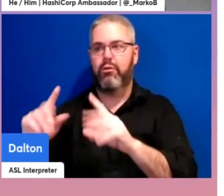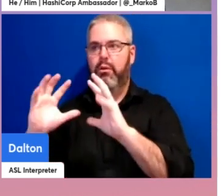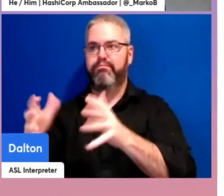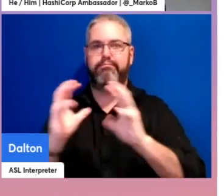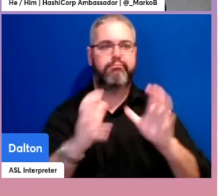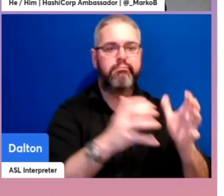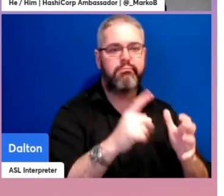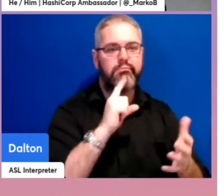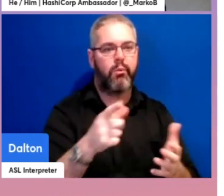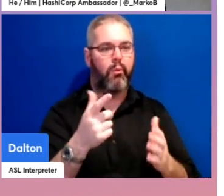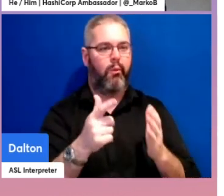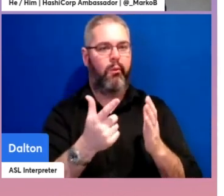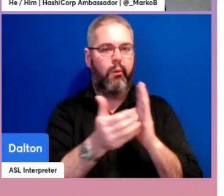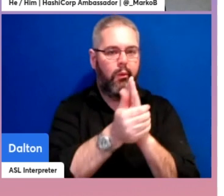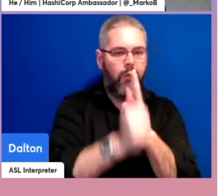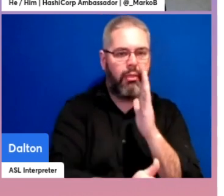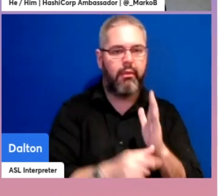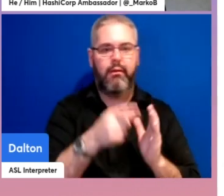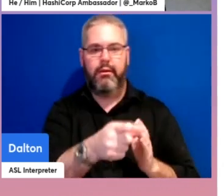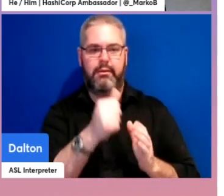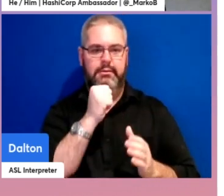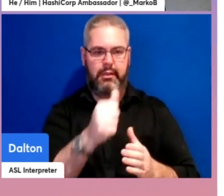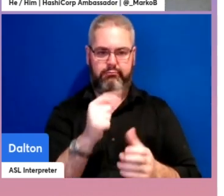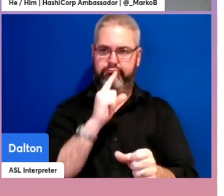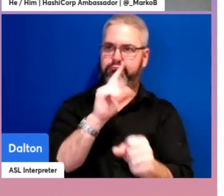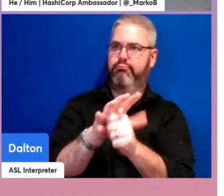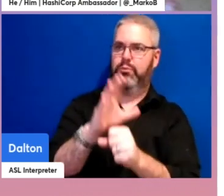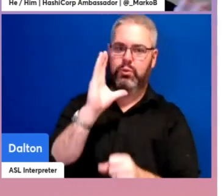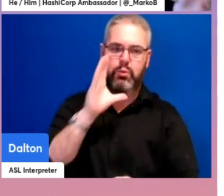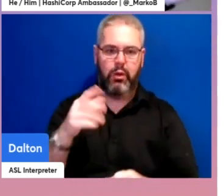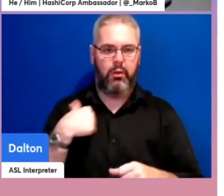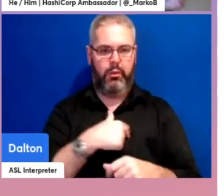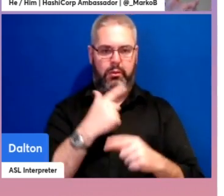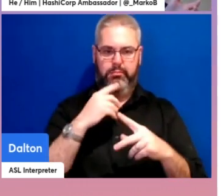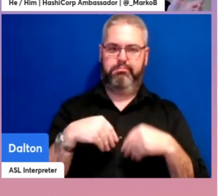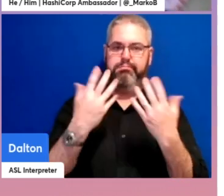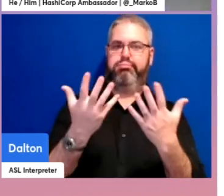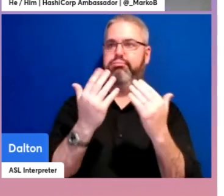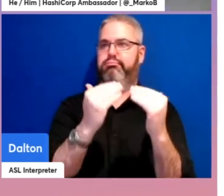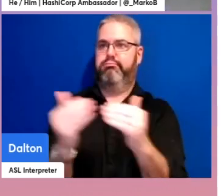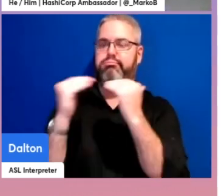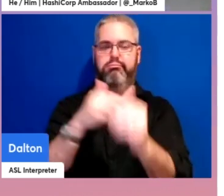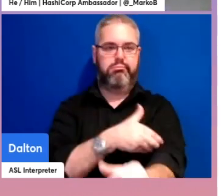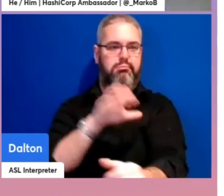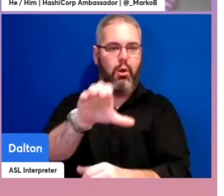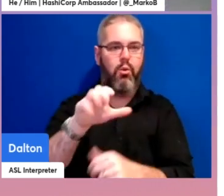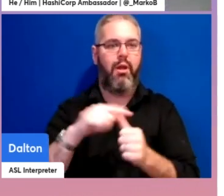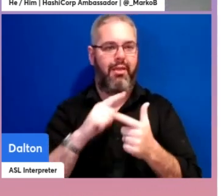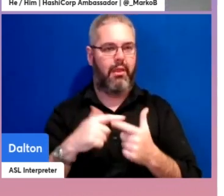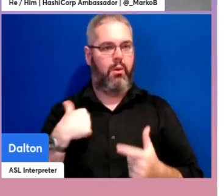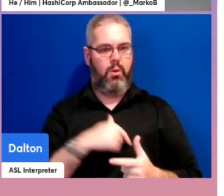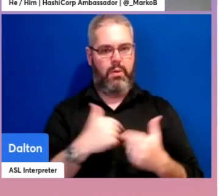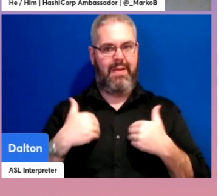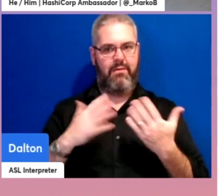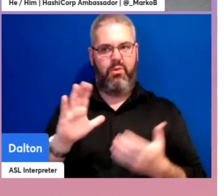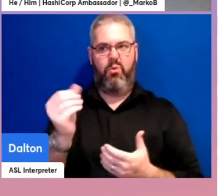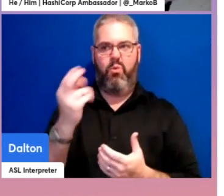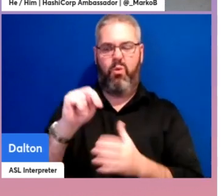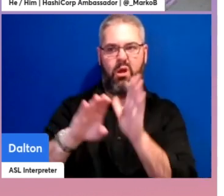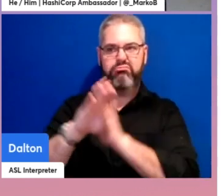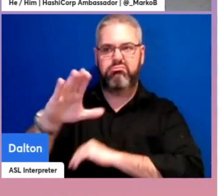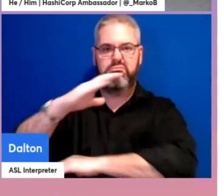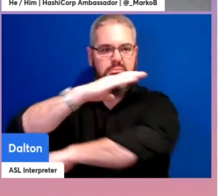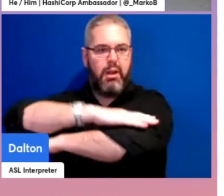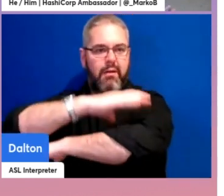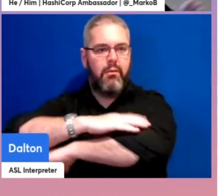quality is ensured and empowers the collaboration. So, you can integrate that within your internal developer platform where